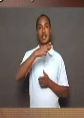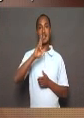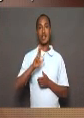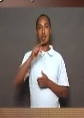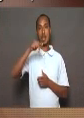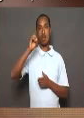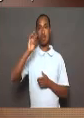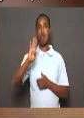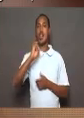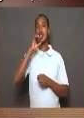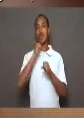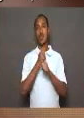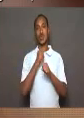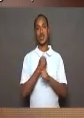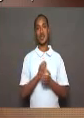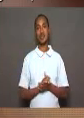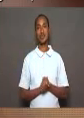acid is produced.